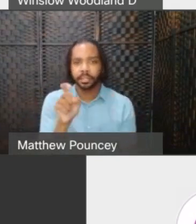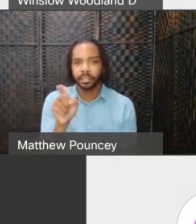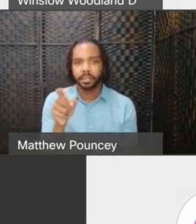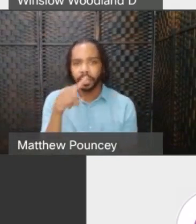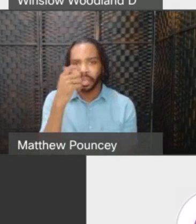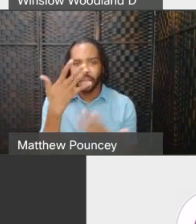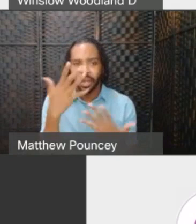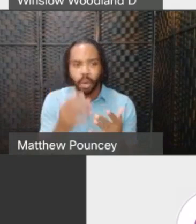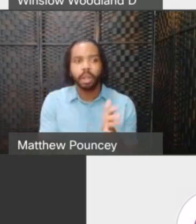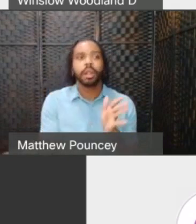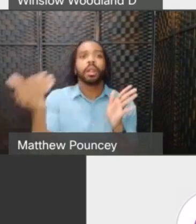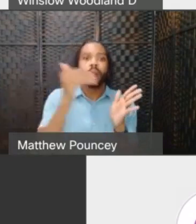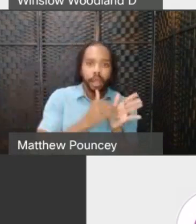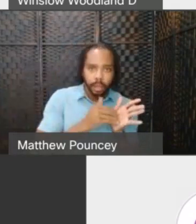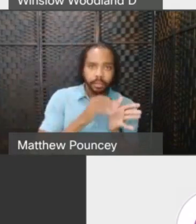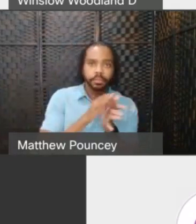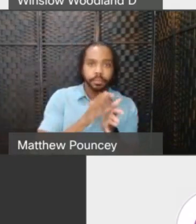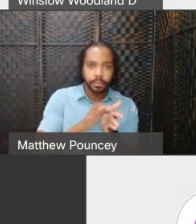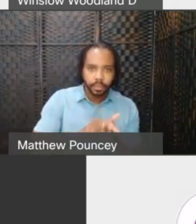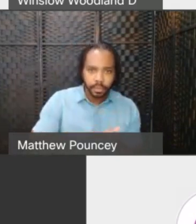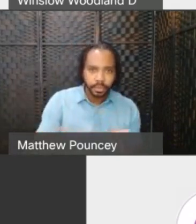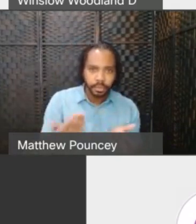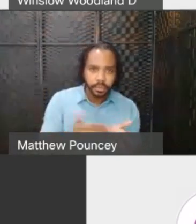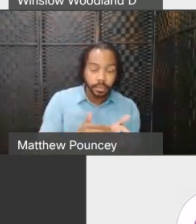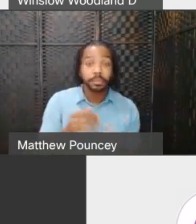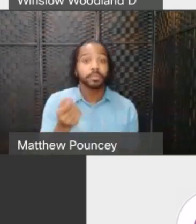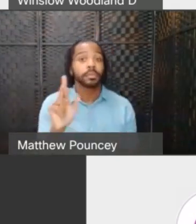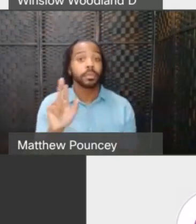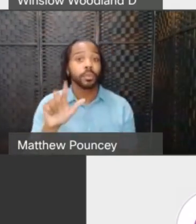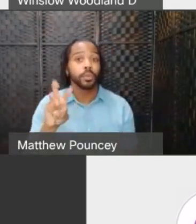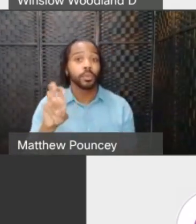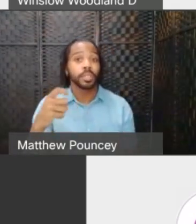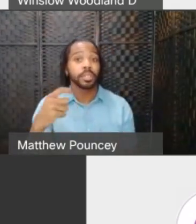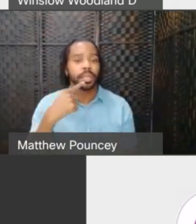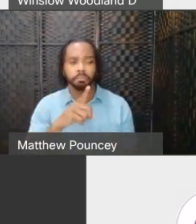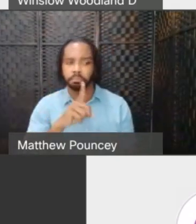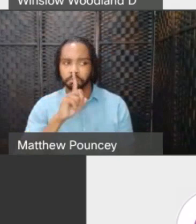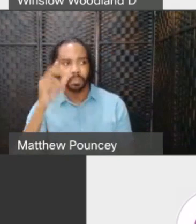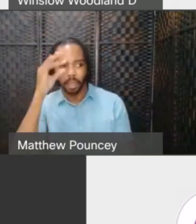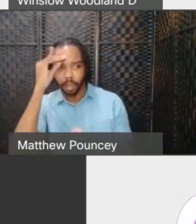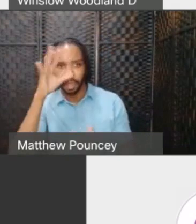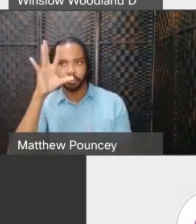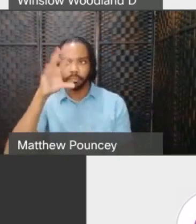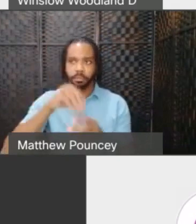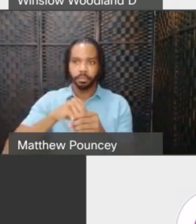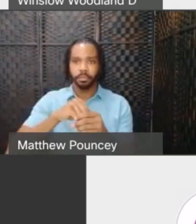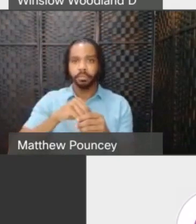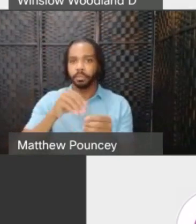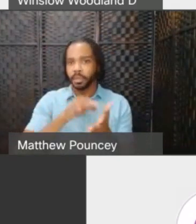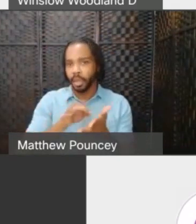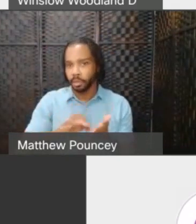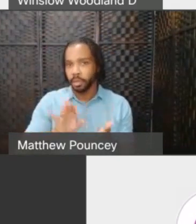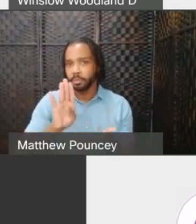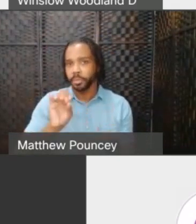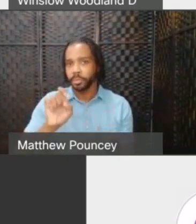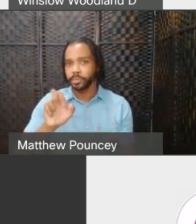start all over again with tracking. yes, so at this time, we have not factored in the booster. My recommendation